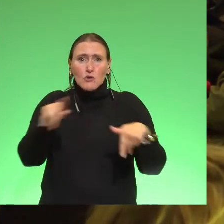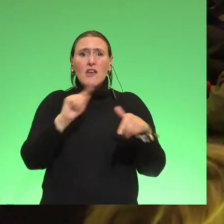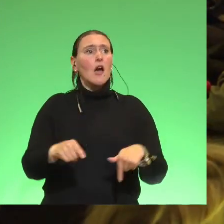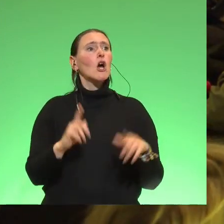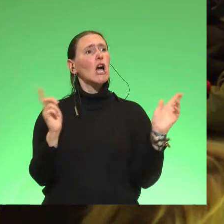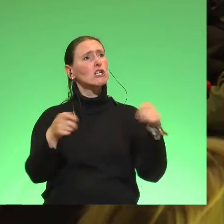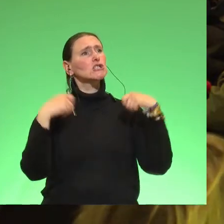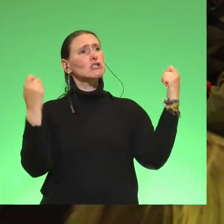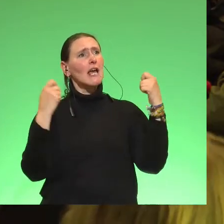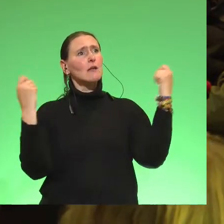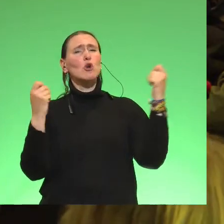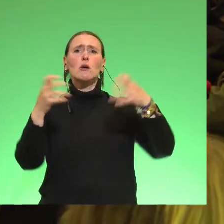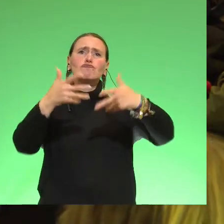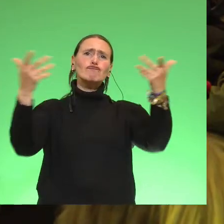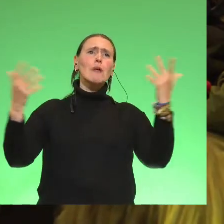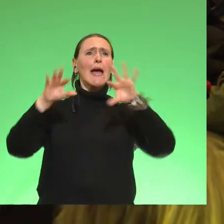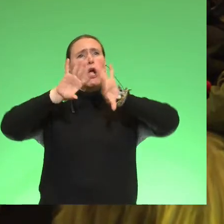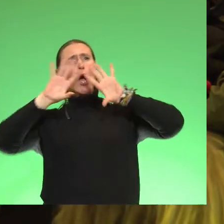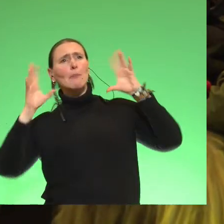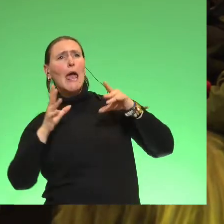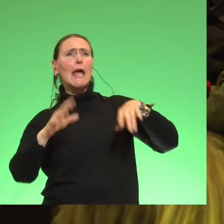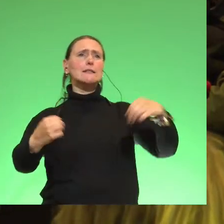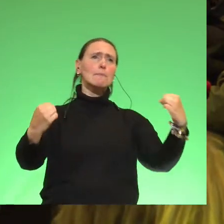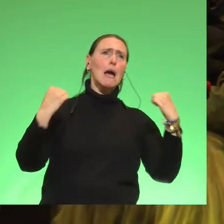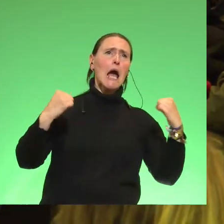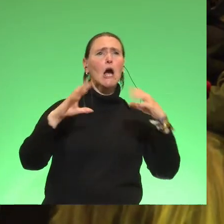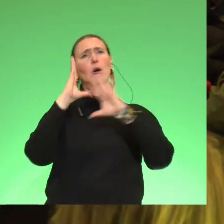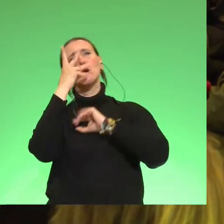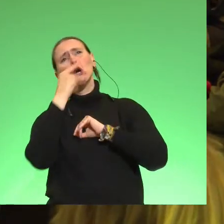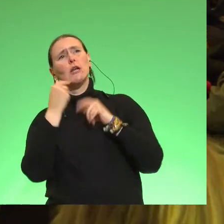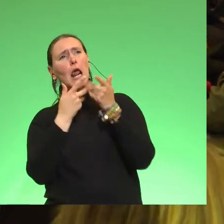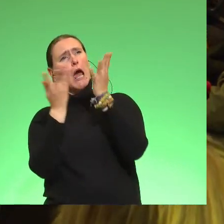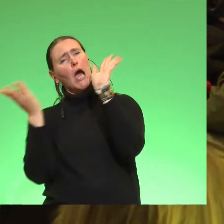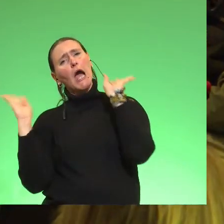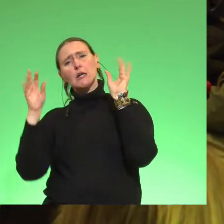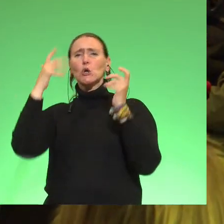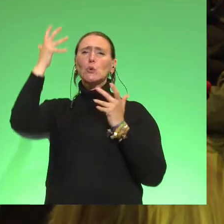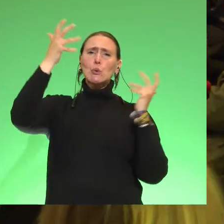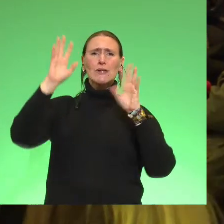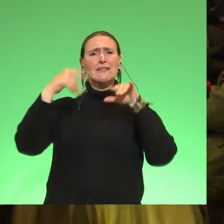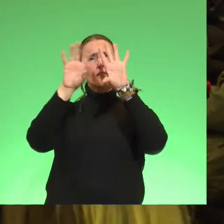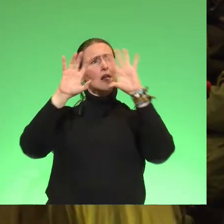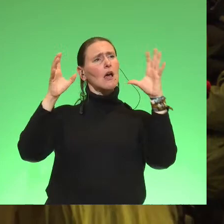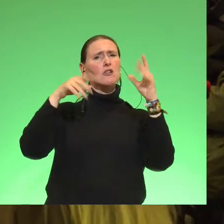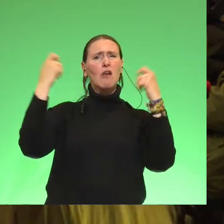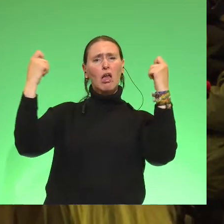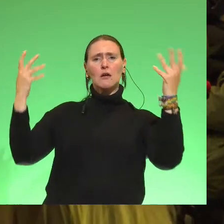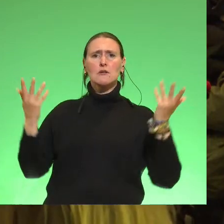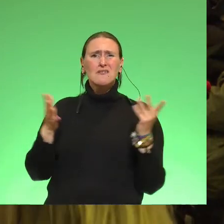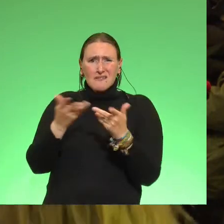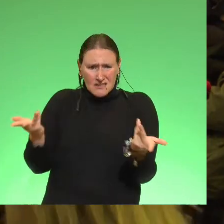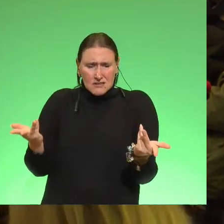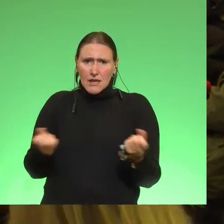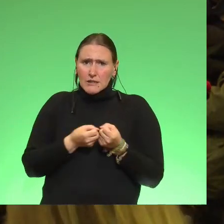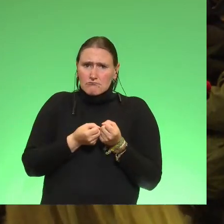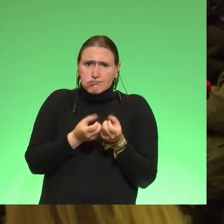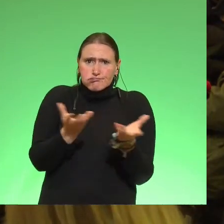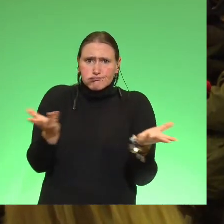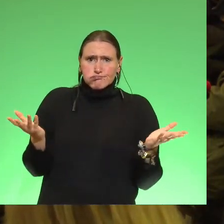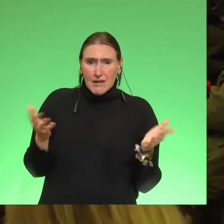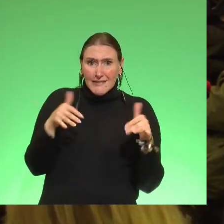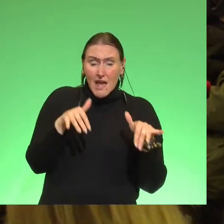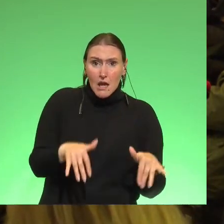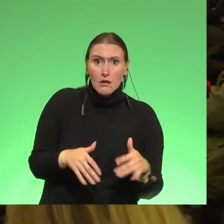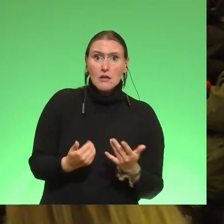celebrating the complexity, the power, the beauty, the vision that's been held in all of this with so much generosity, and as people from the